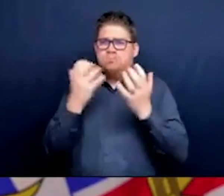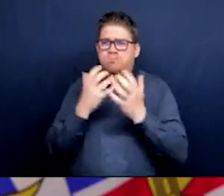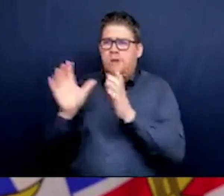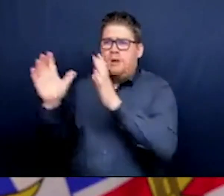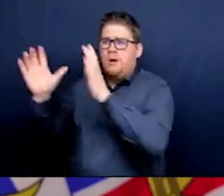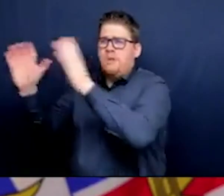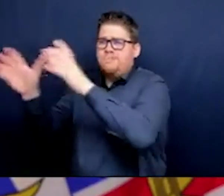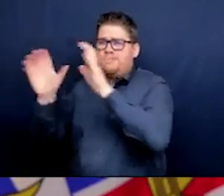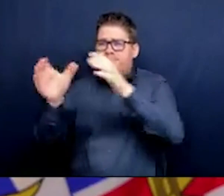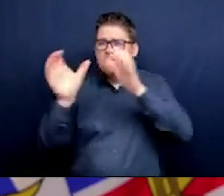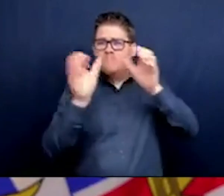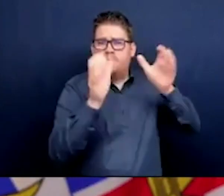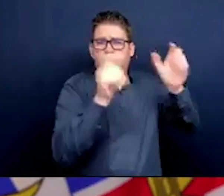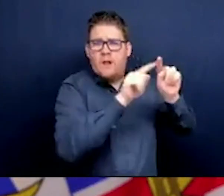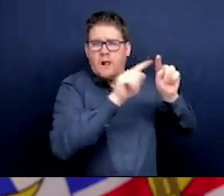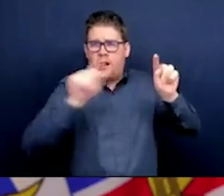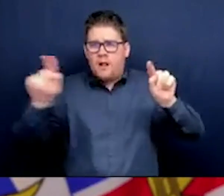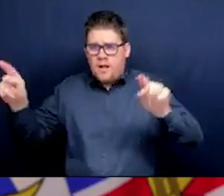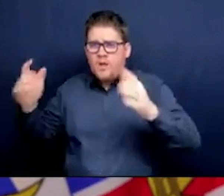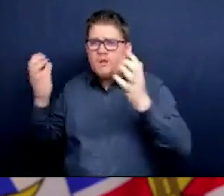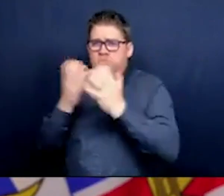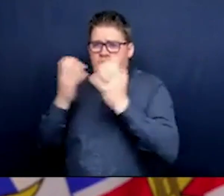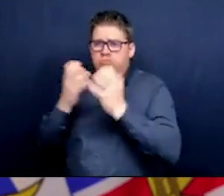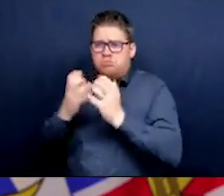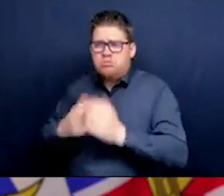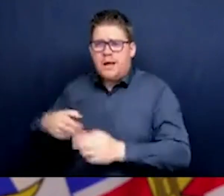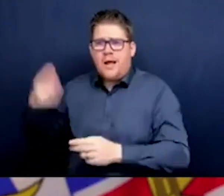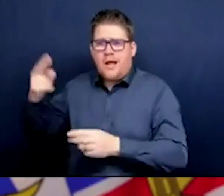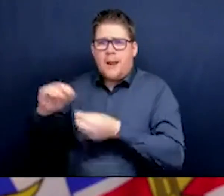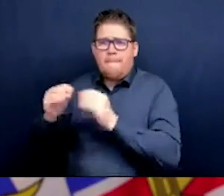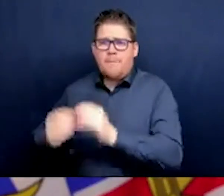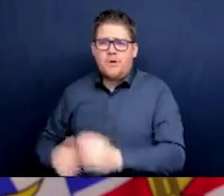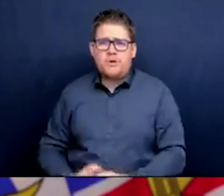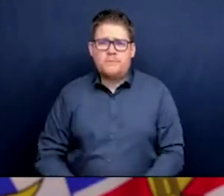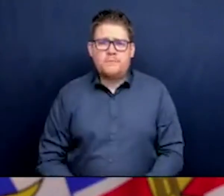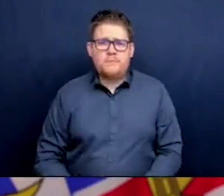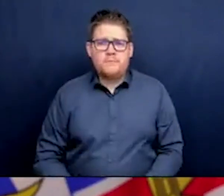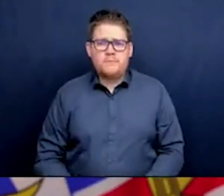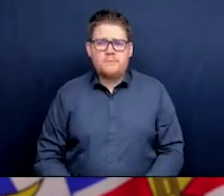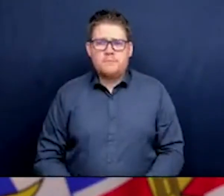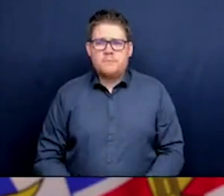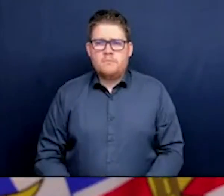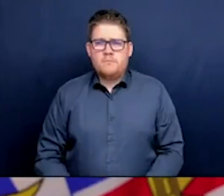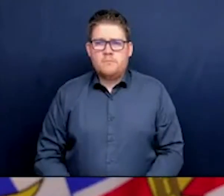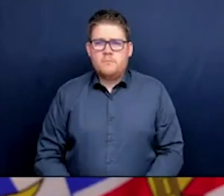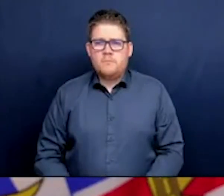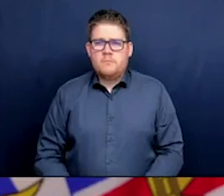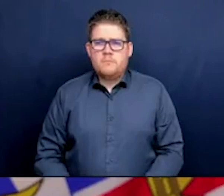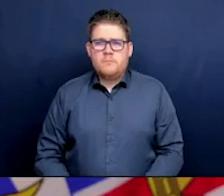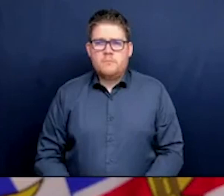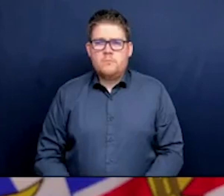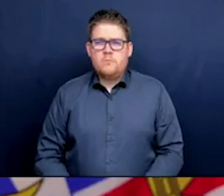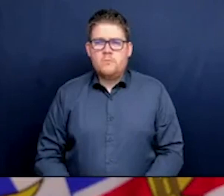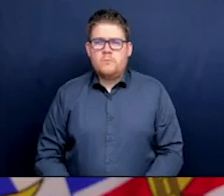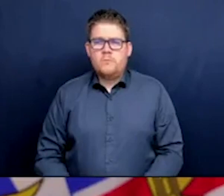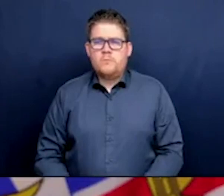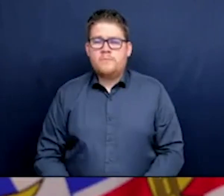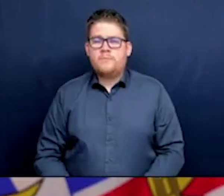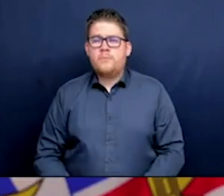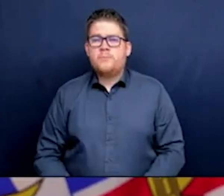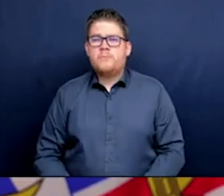professionals. Practicing registrants who are least likely to be reported as fully vaccinated are the College of